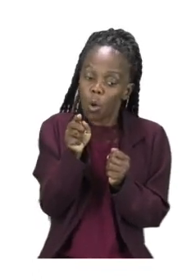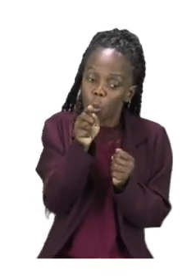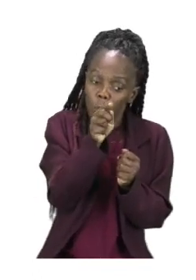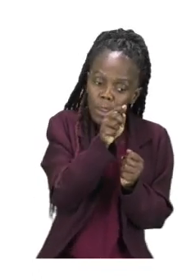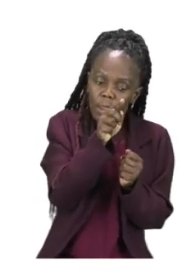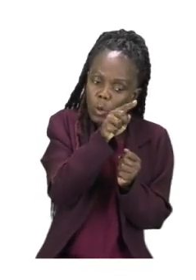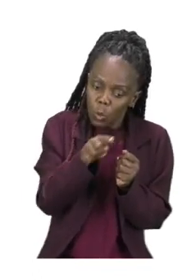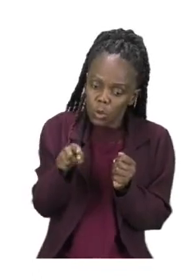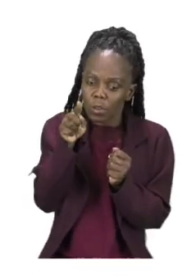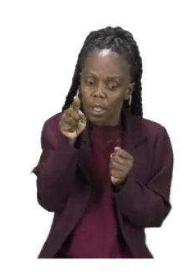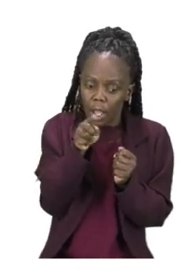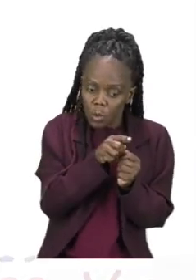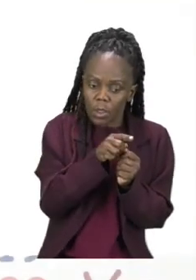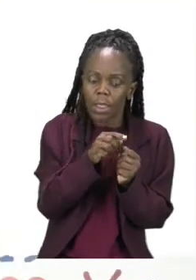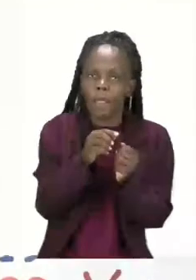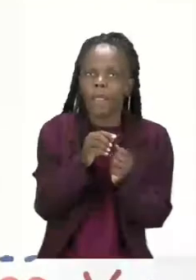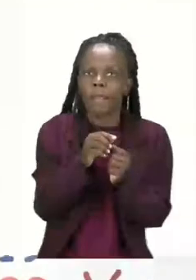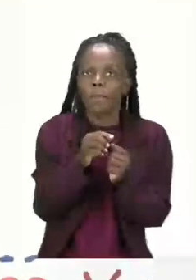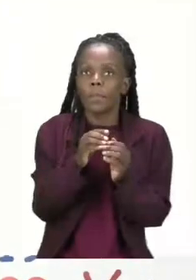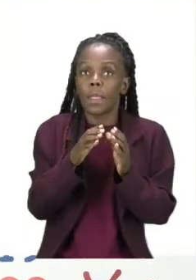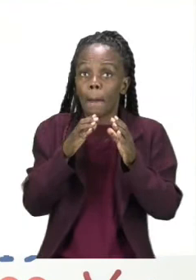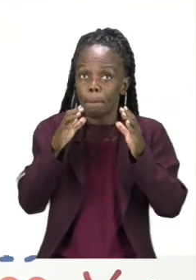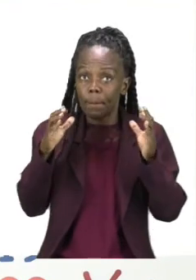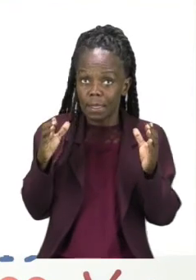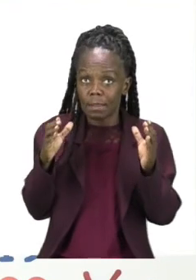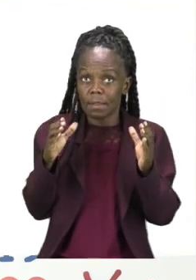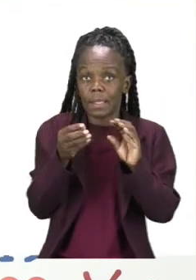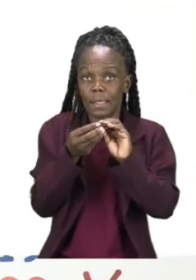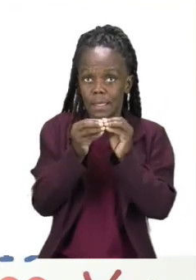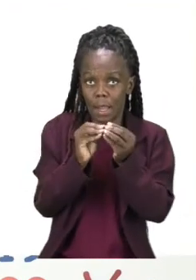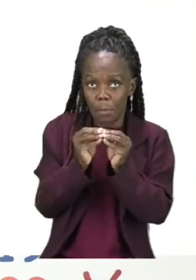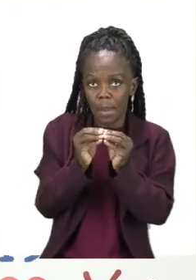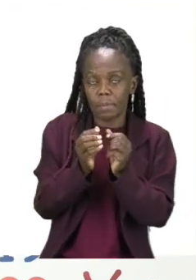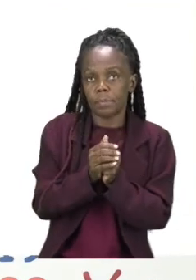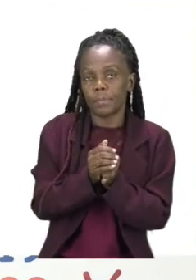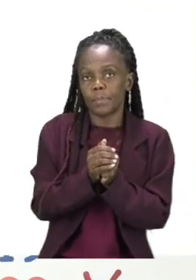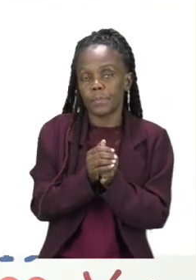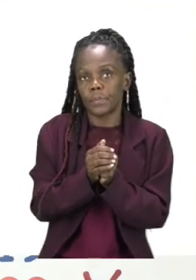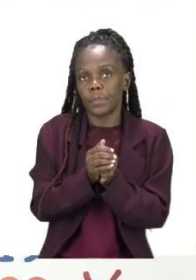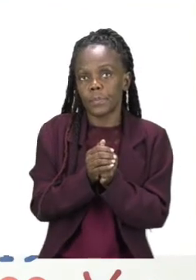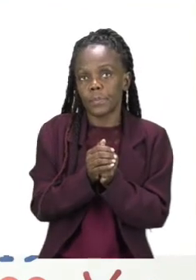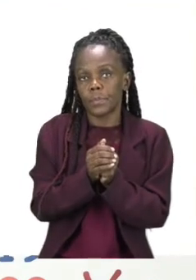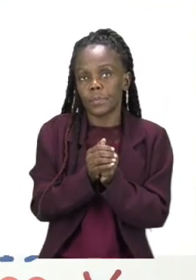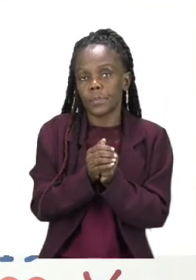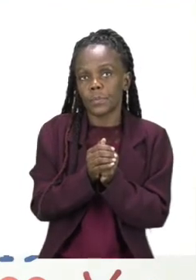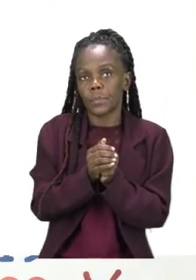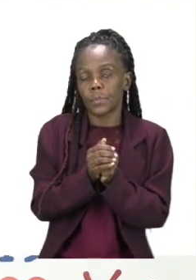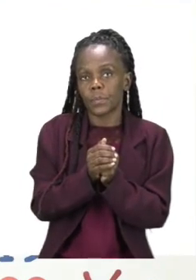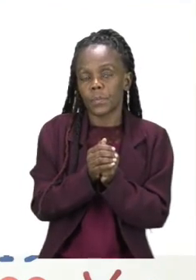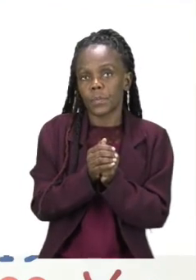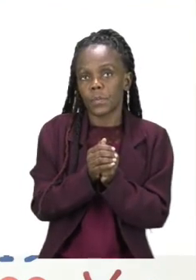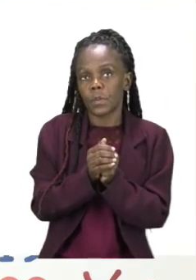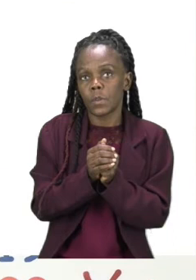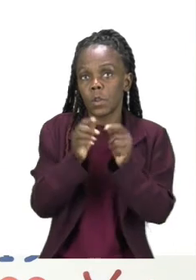at the one I have done in the middle. So the middle one has the number 4 and the